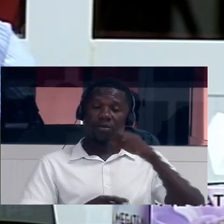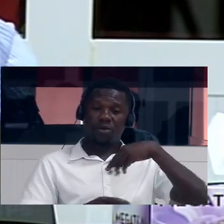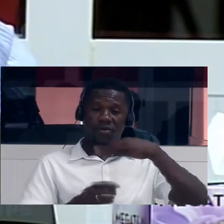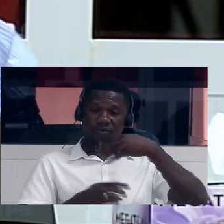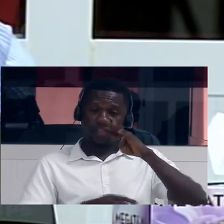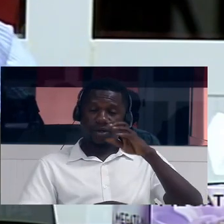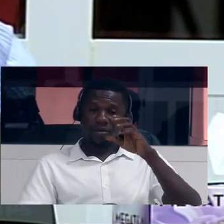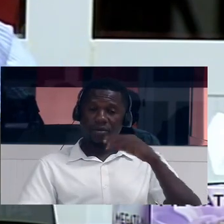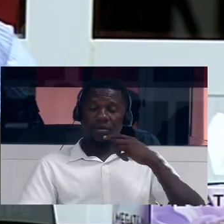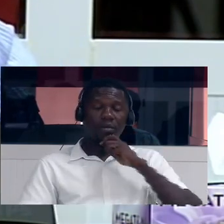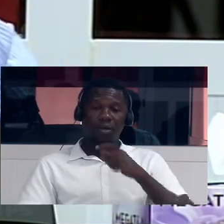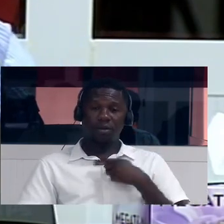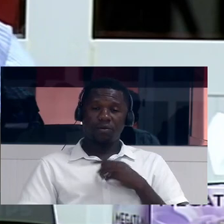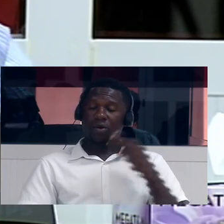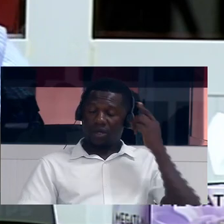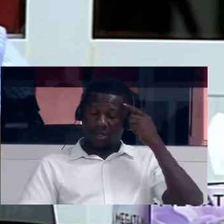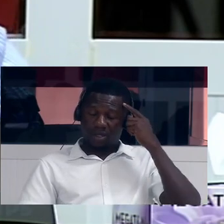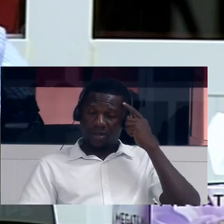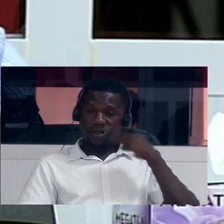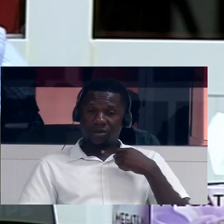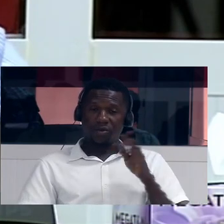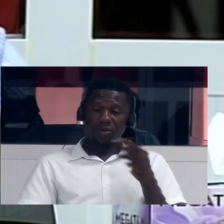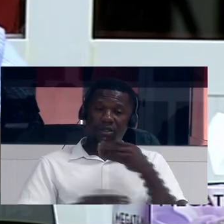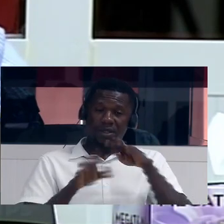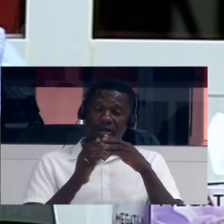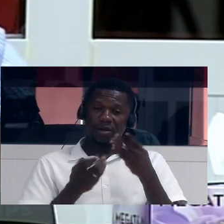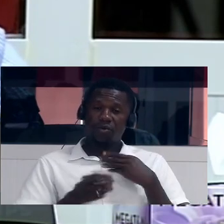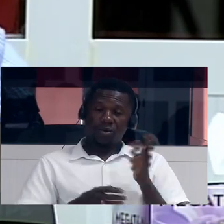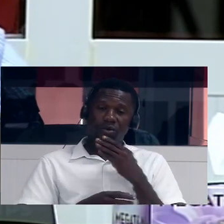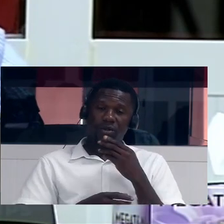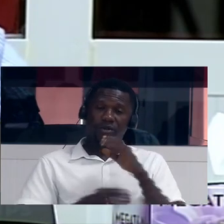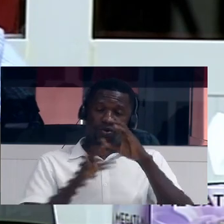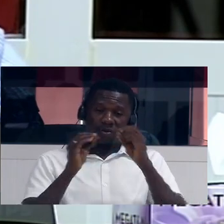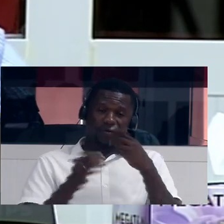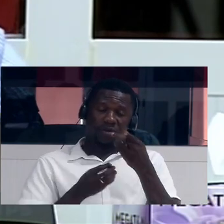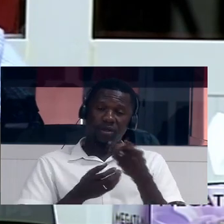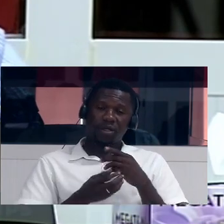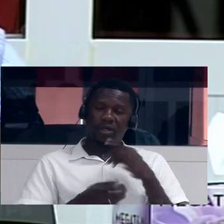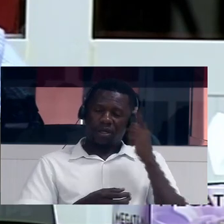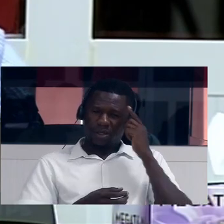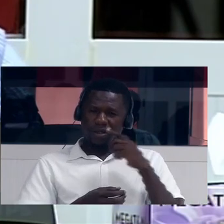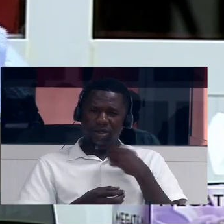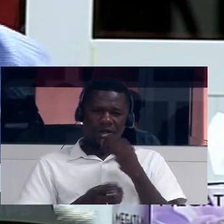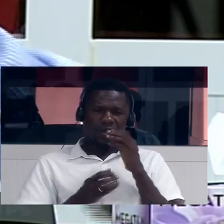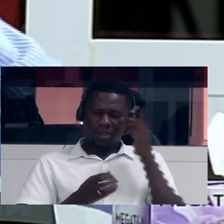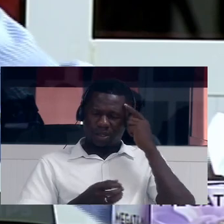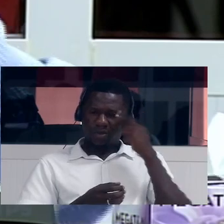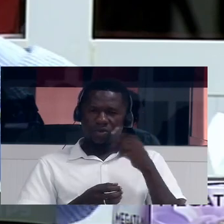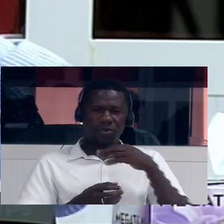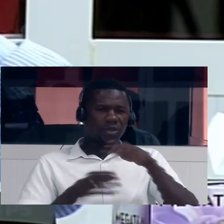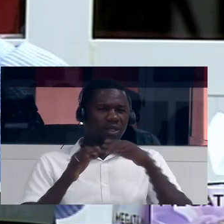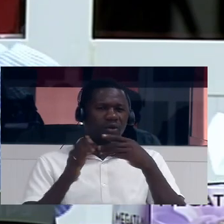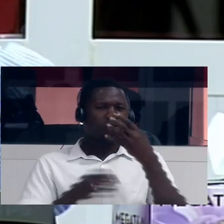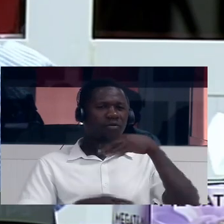learned that he dismissed them, I went to his office. I said, "Sankung, I understand that you have sacked those 14 people I told you I will not sack." "Hey,